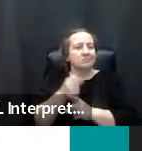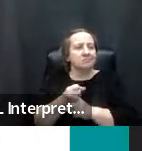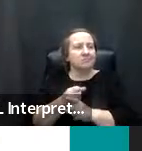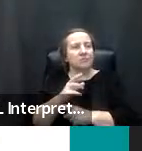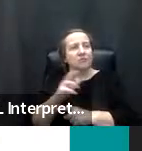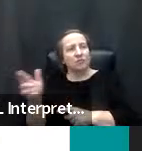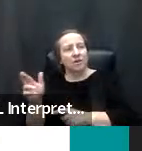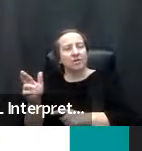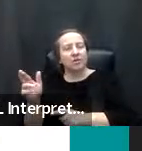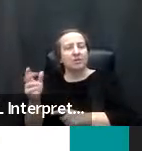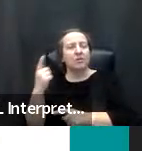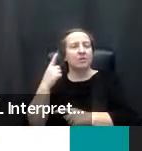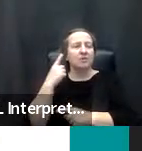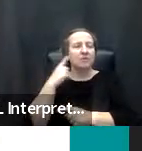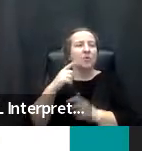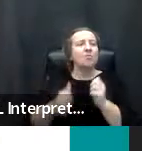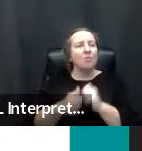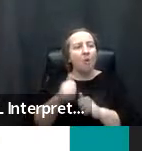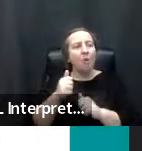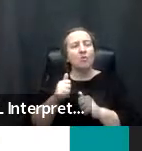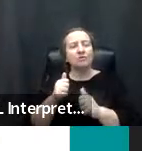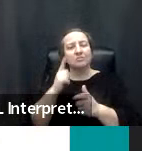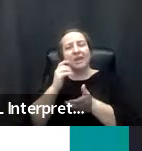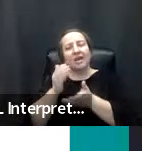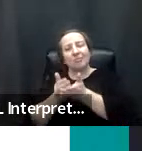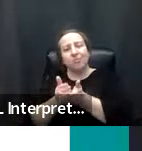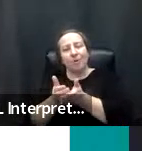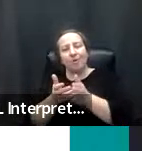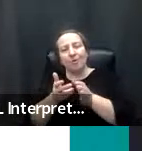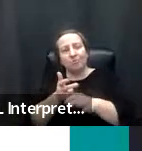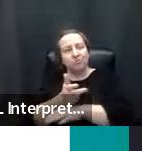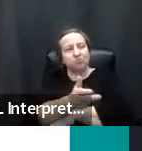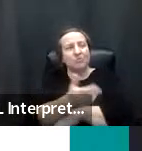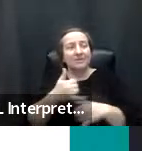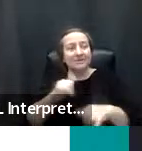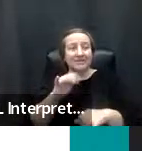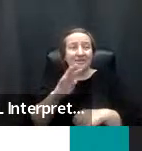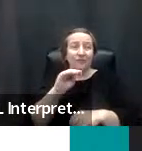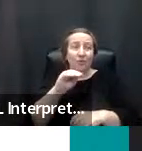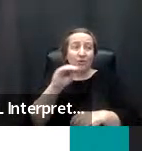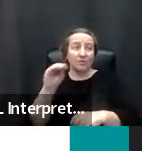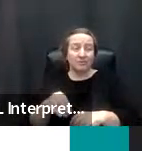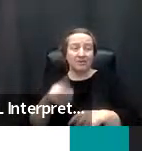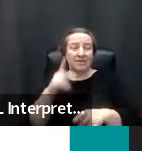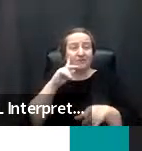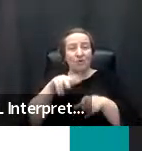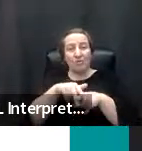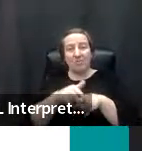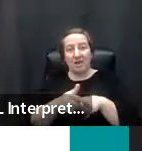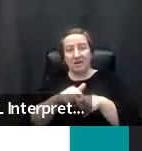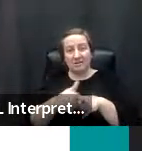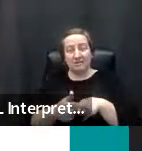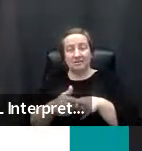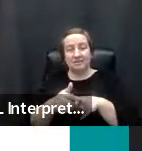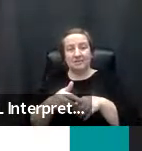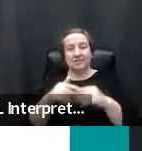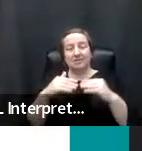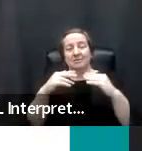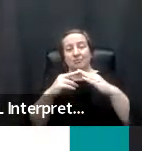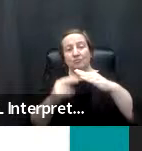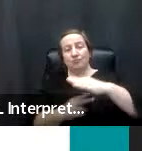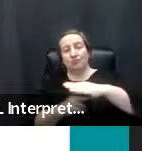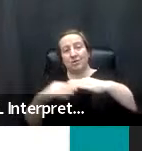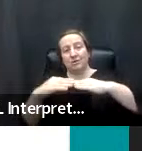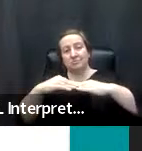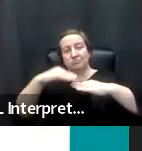side, with the majority of them being vessel, but you can still see there's almost 40% of them are kind of maintenance related bridge lifts.